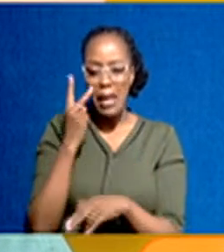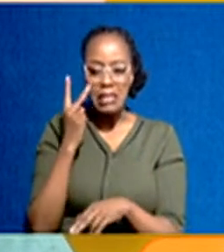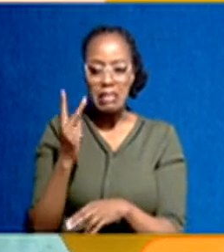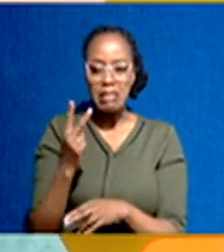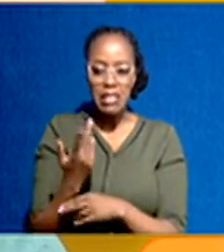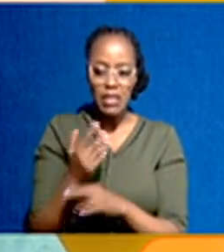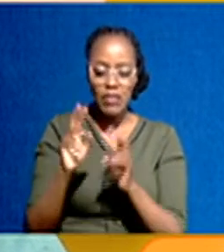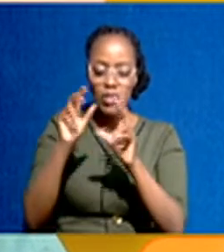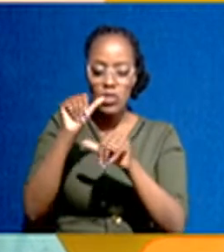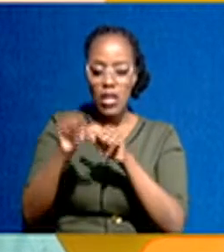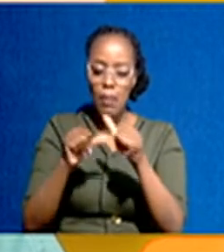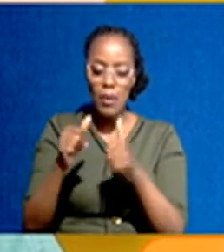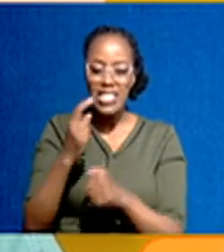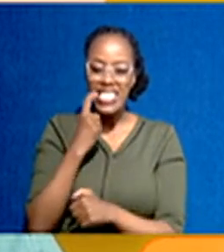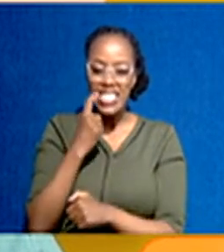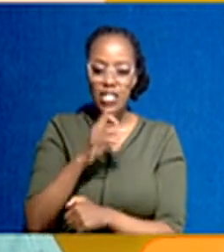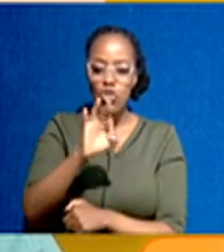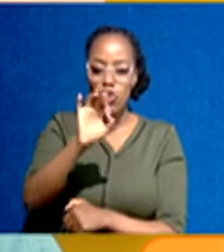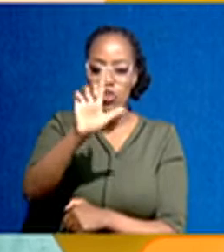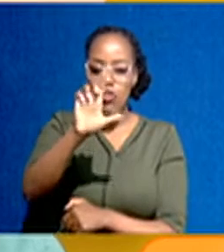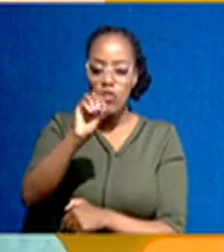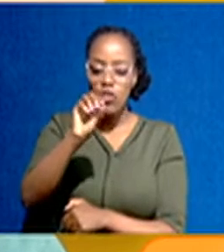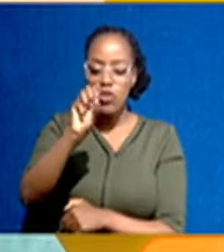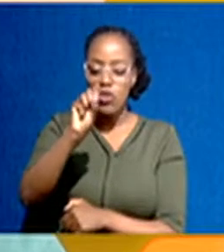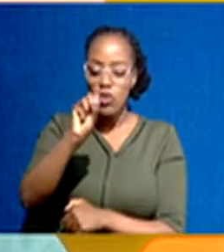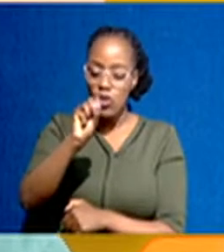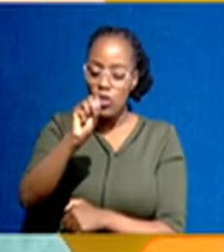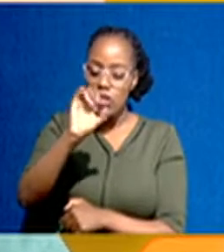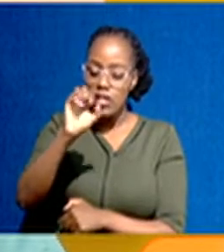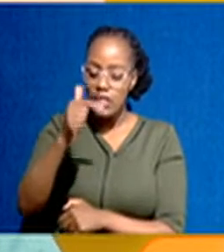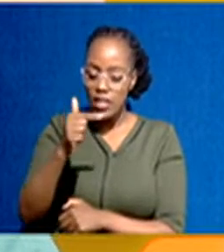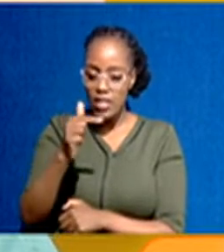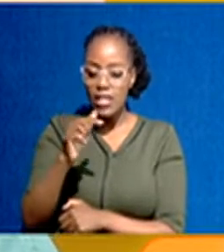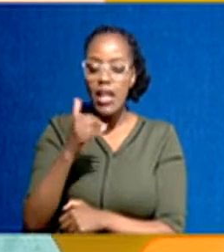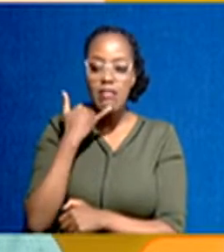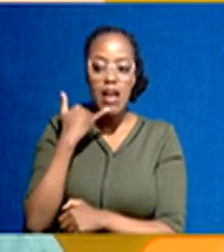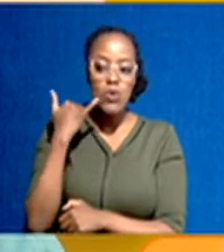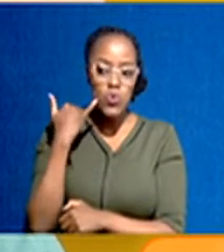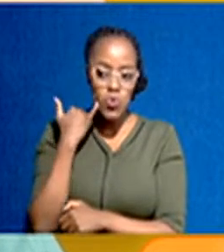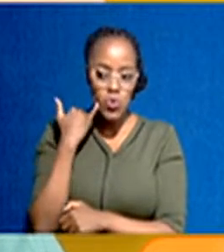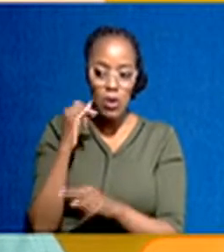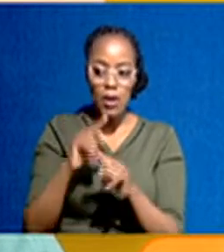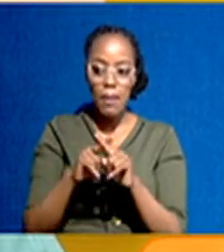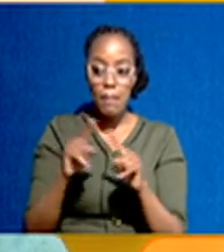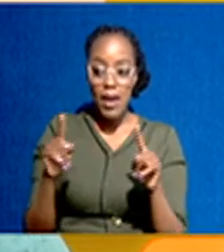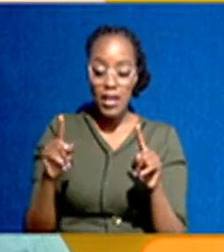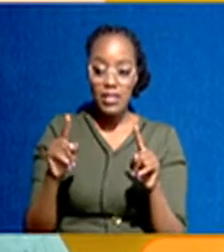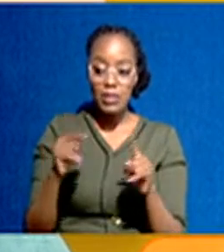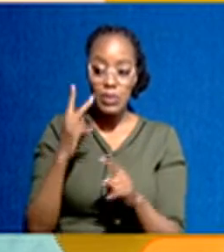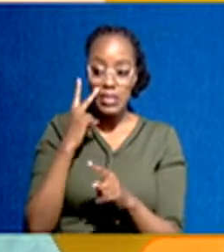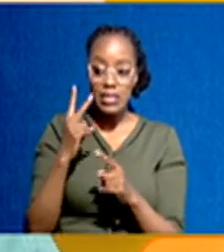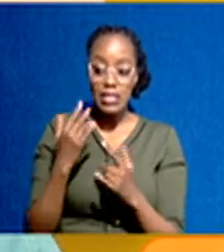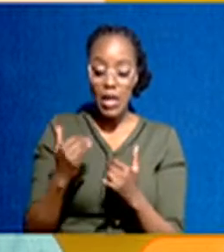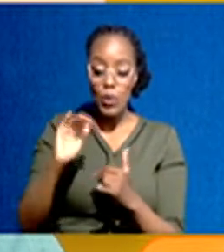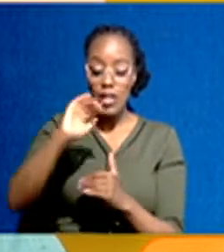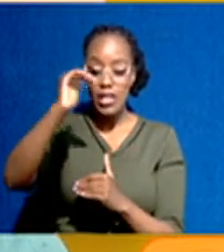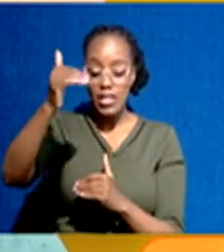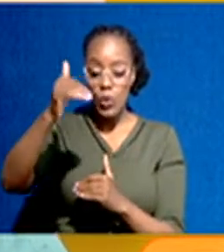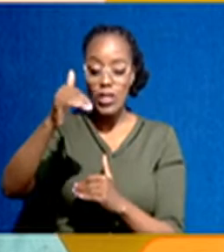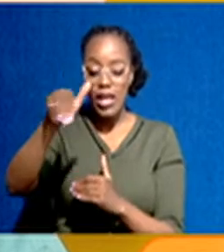the issue of dental fluorosis mostly in Nakuru and the Rift Valley, but right now we are seeing it more in urban